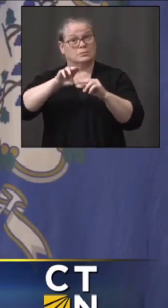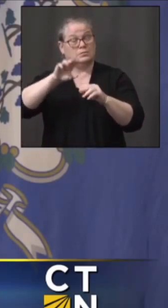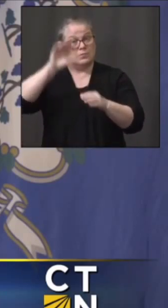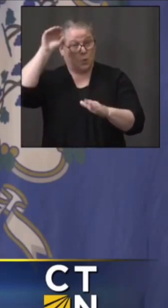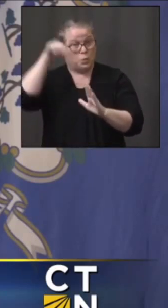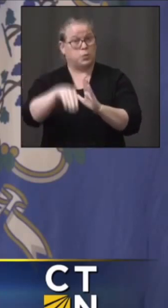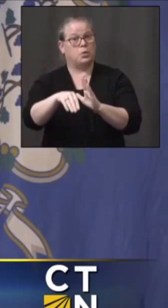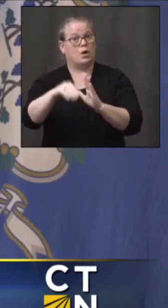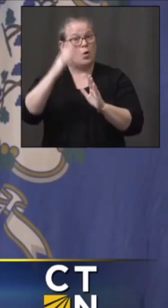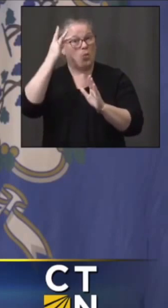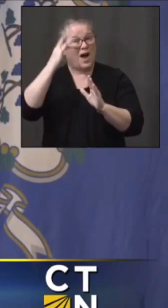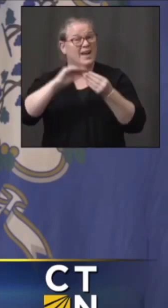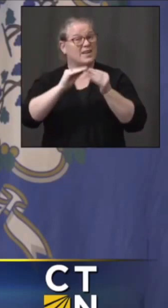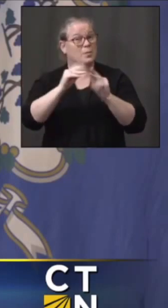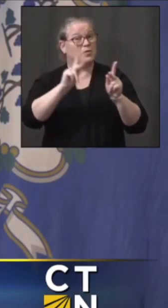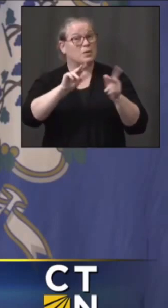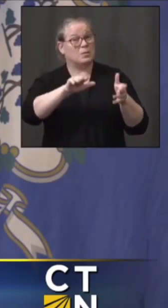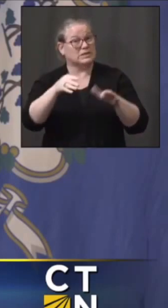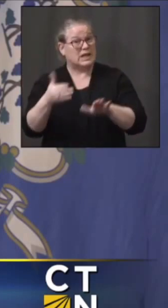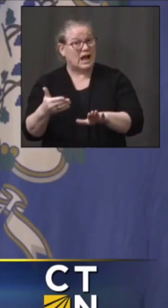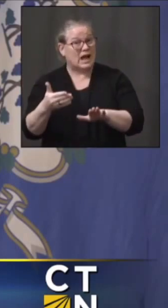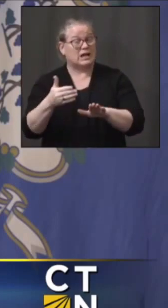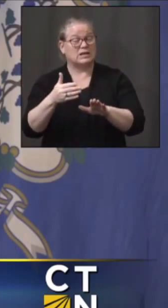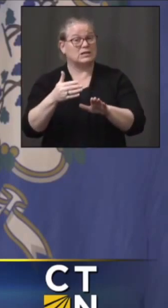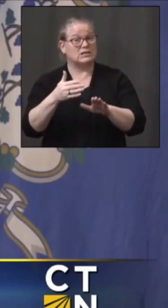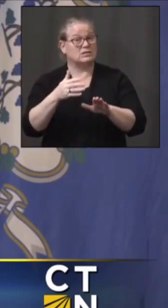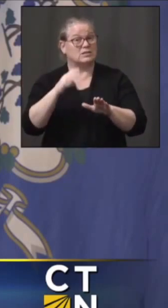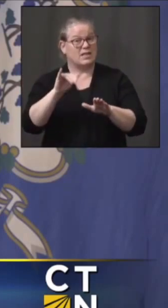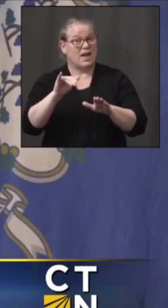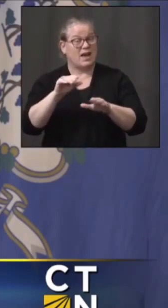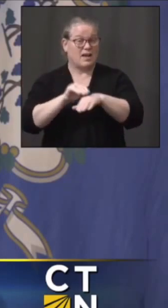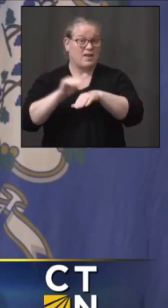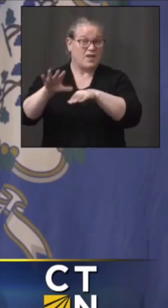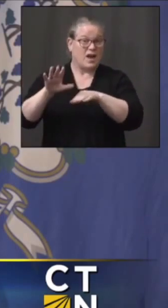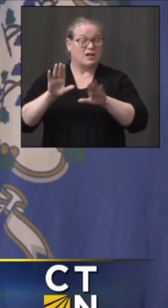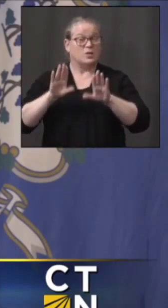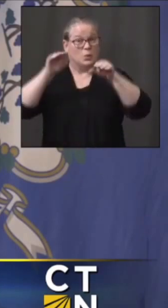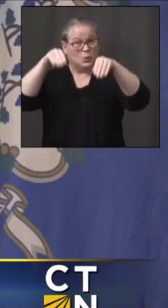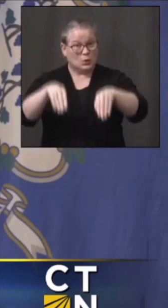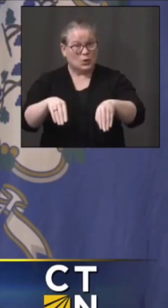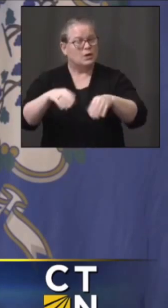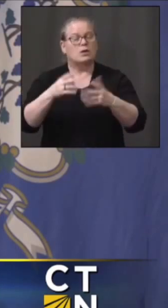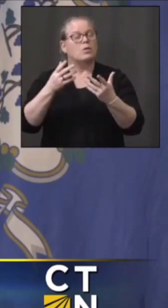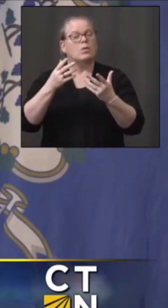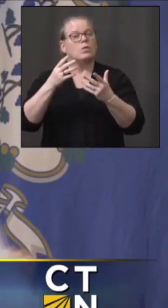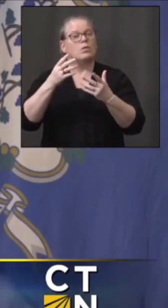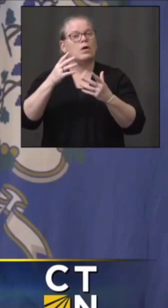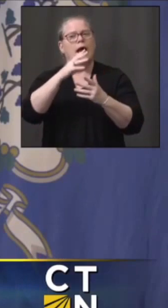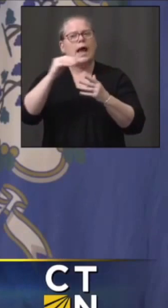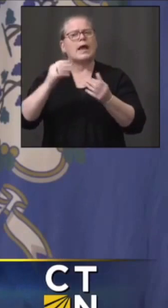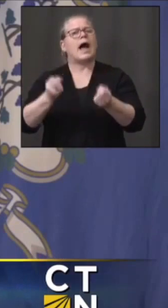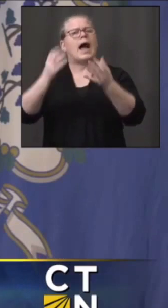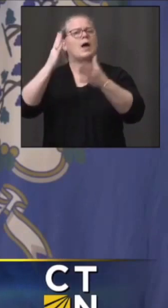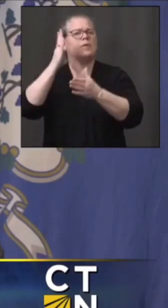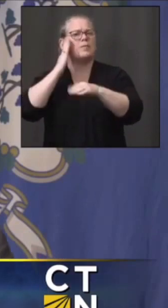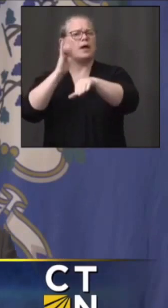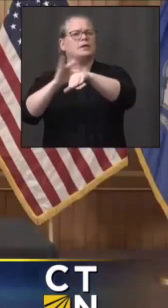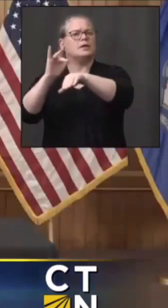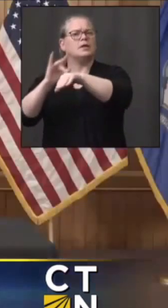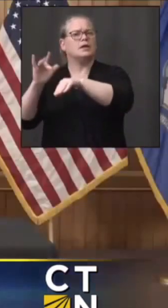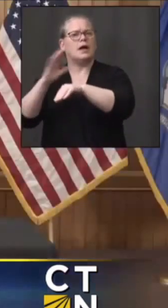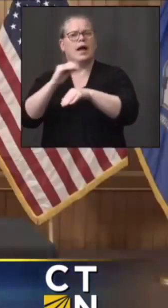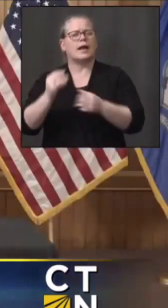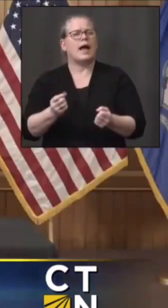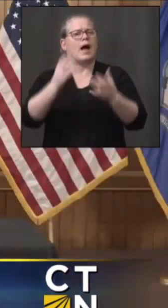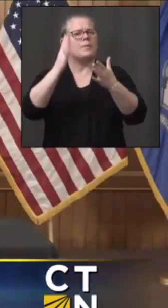the beds remaining and the percent of ICU beds that are taken up by COVID patients? Yeah, I think I said